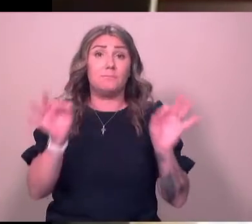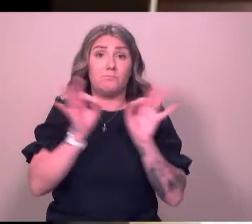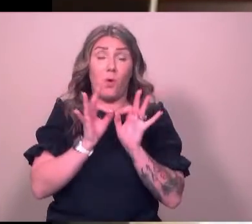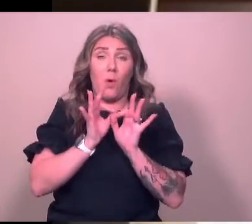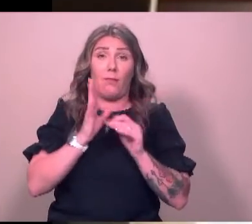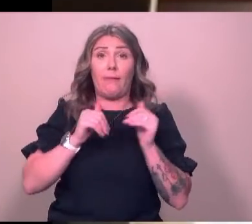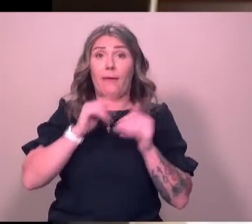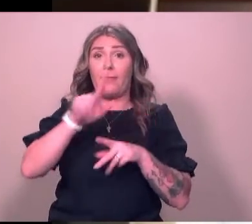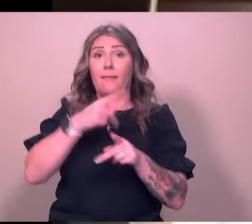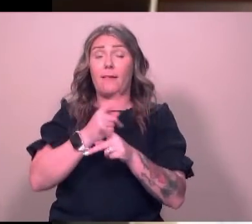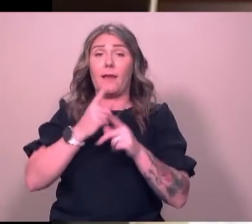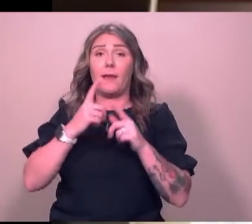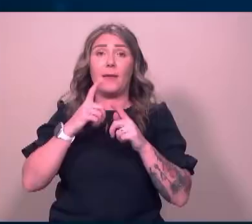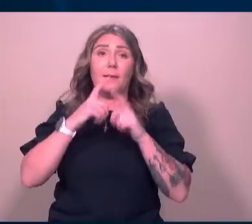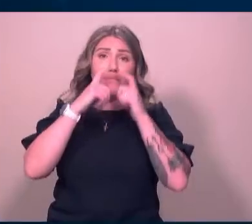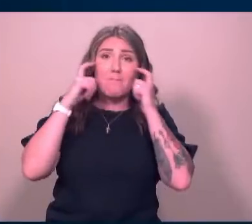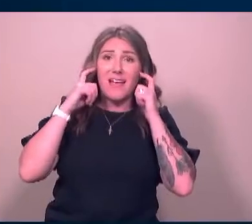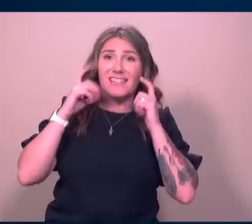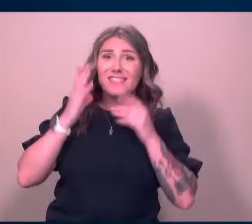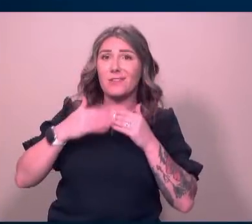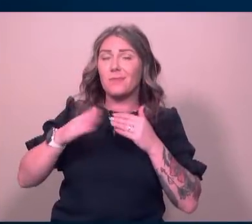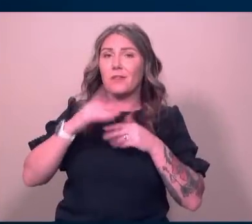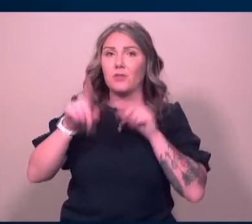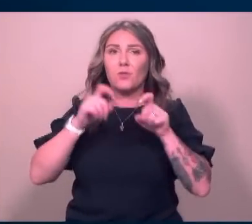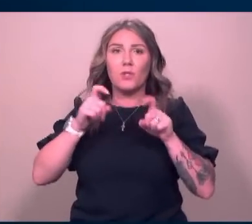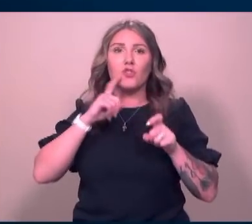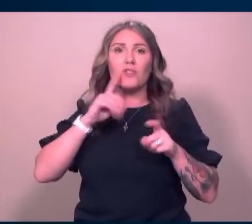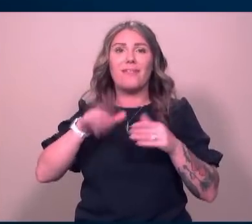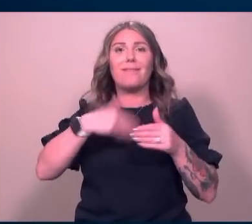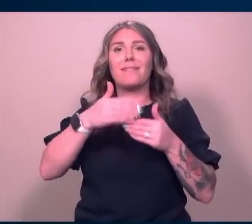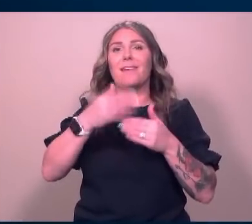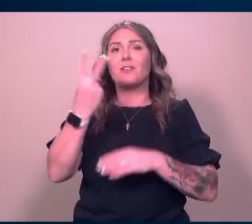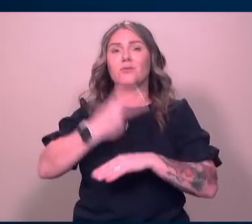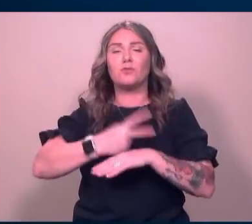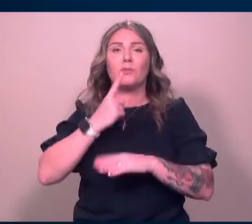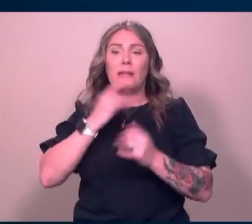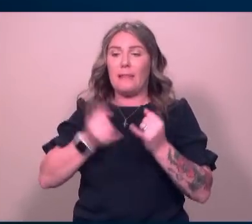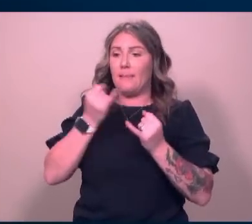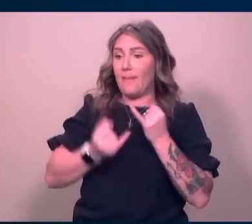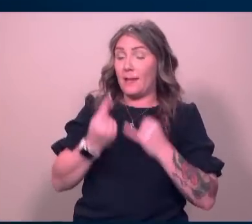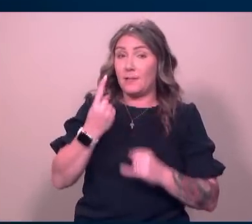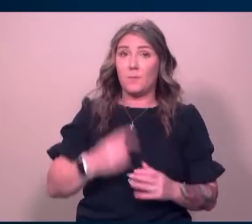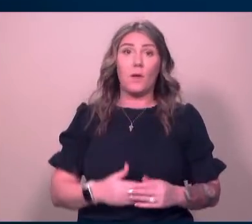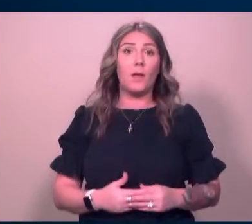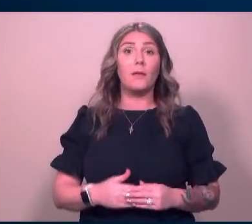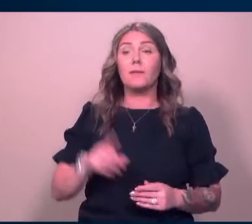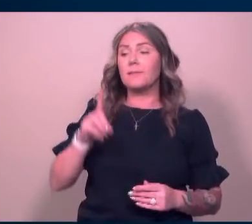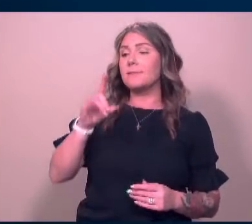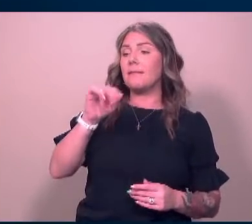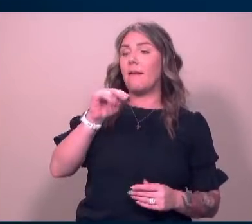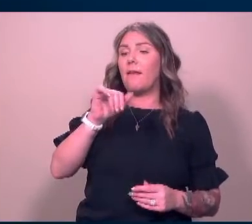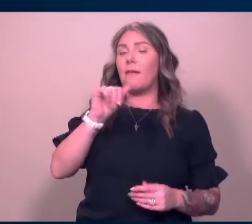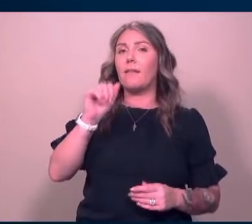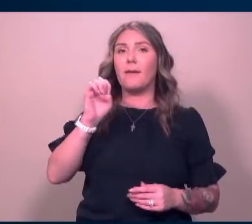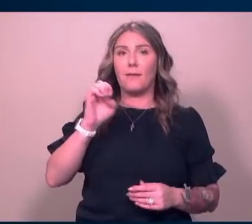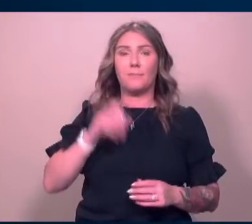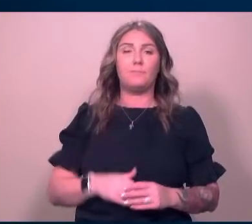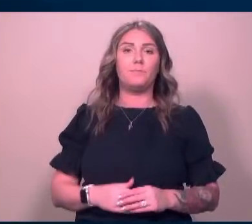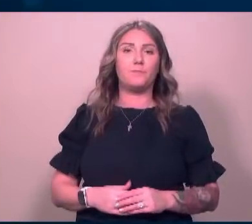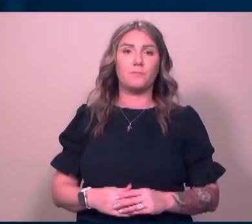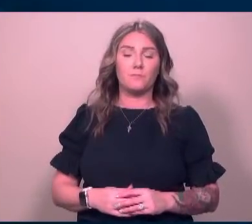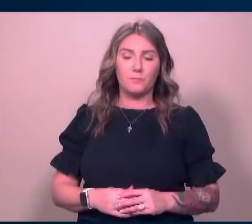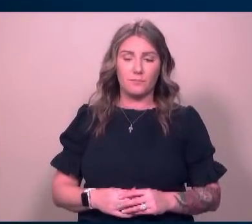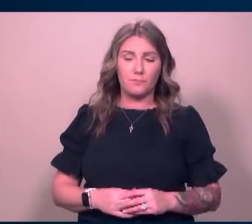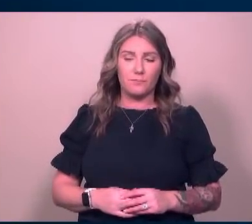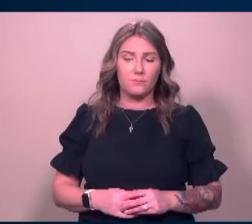matters. Again, Last we're going to get question. to the rest of these questions over the next 2 days. I'm going to go to the last one to Diane. Could we